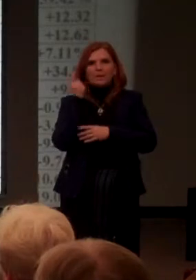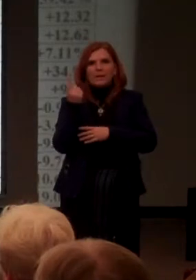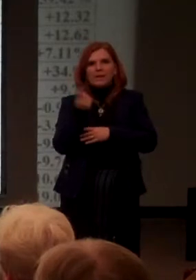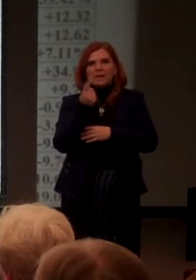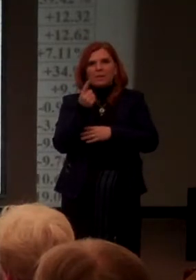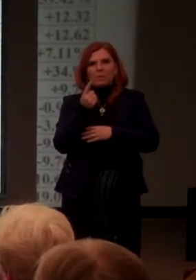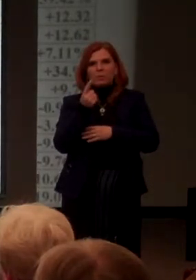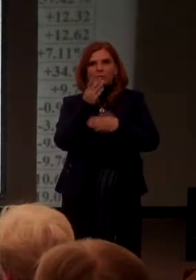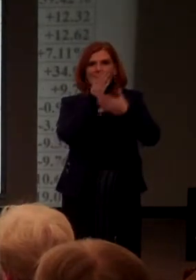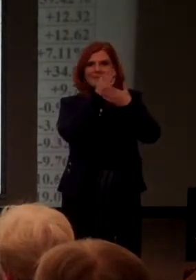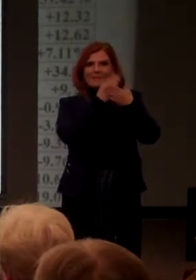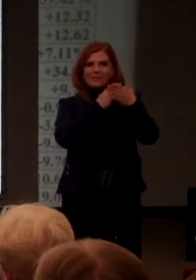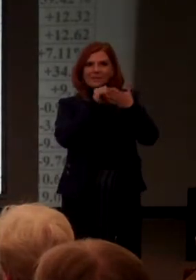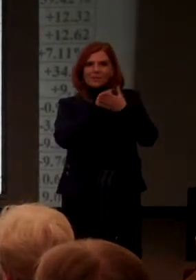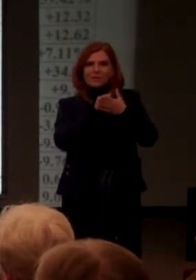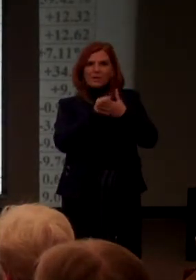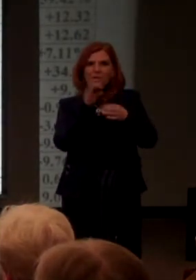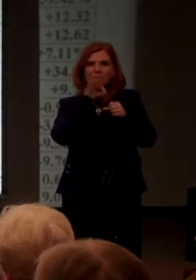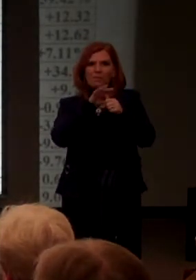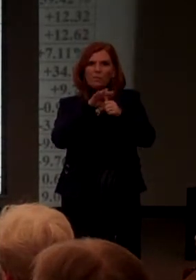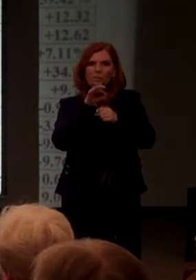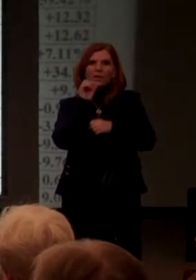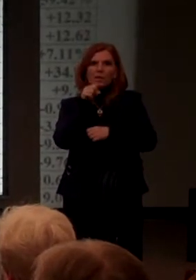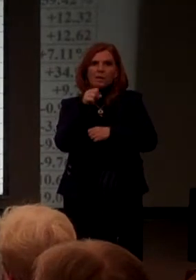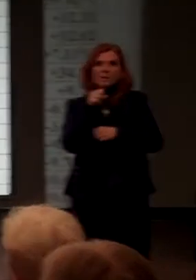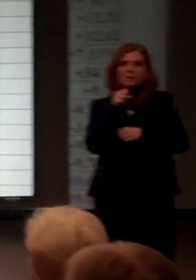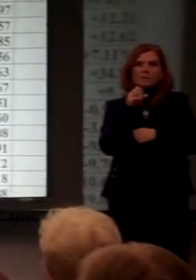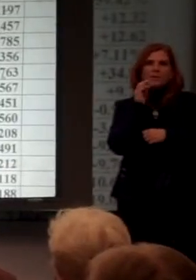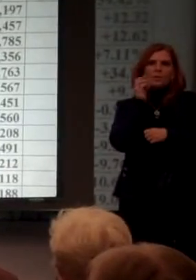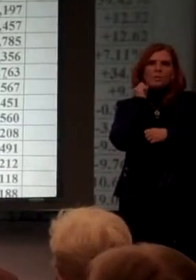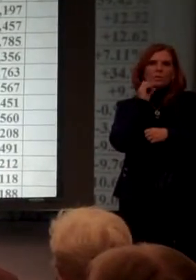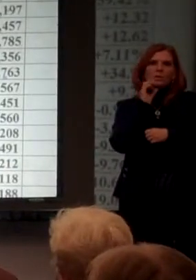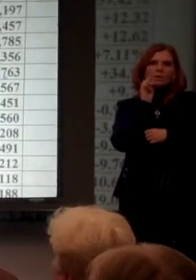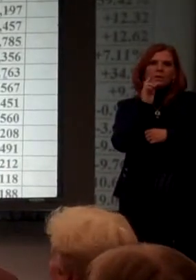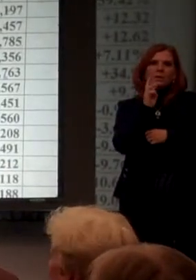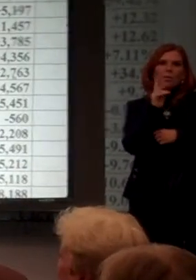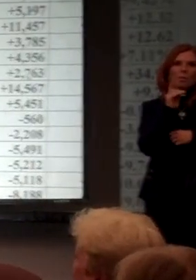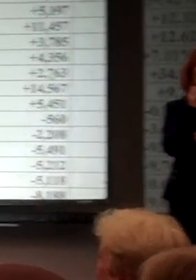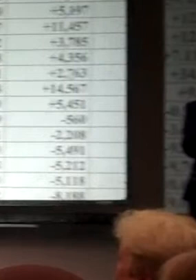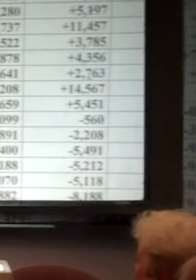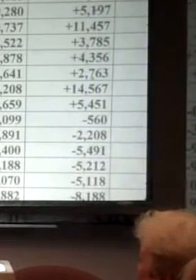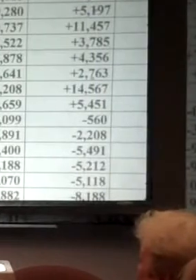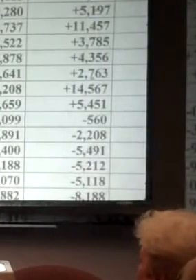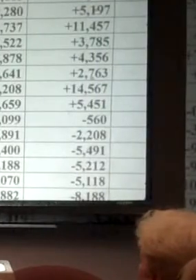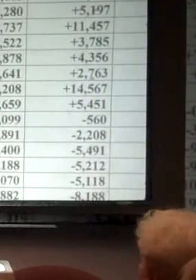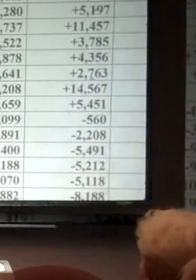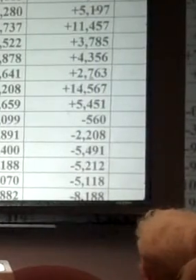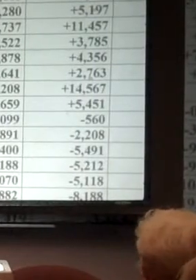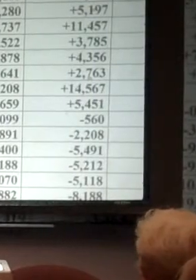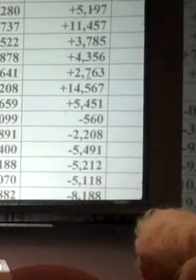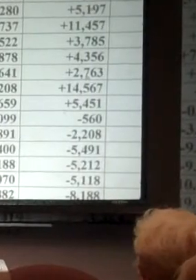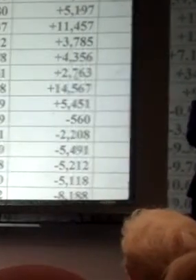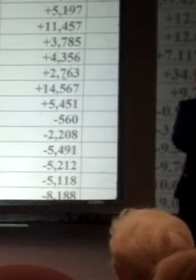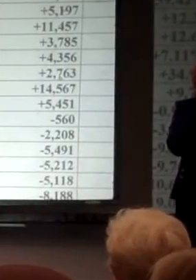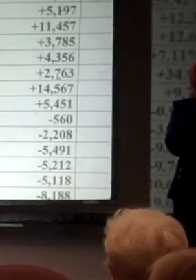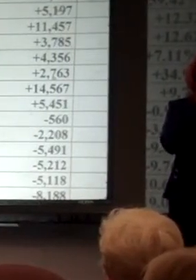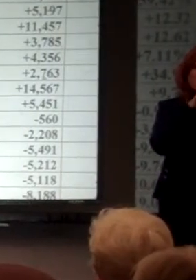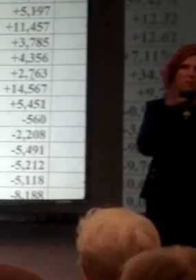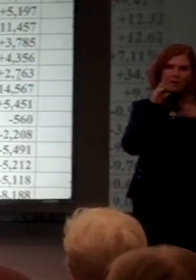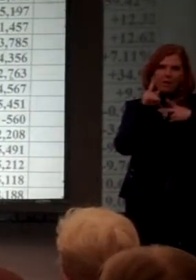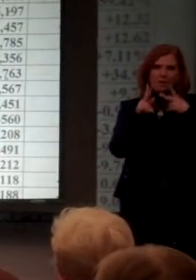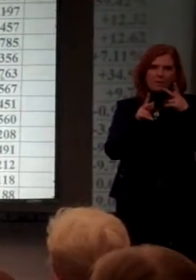only section that voted yes was Woodsdale. And the reason for that is that a lot of